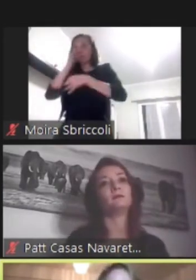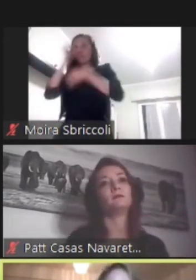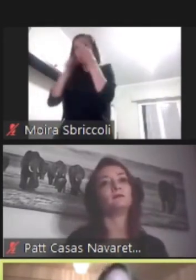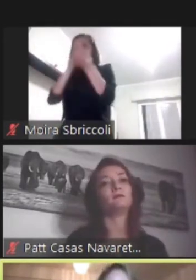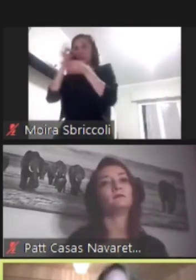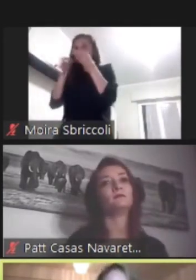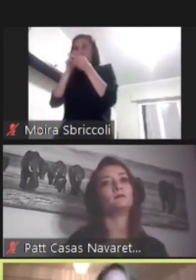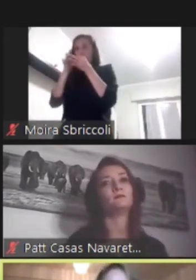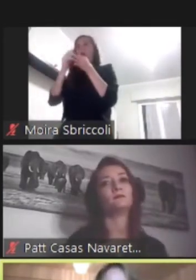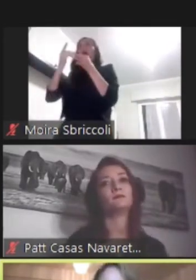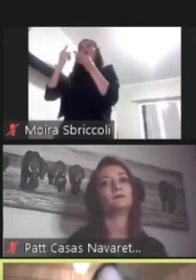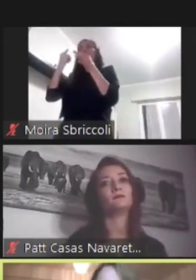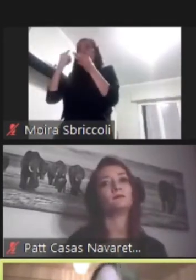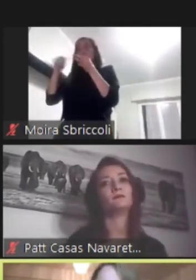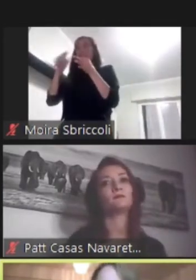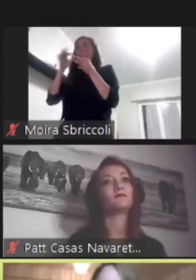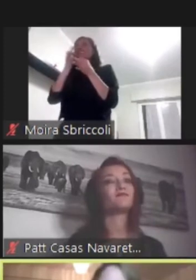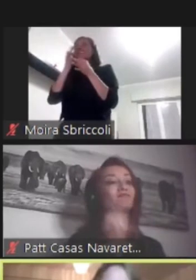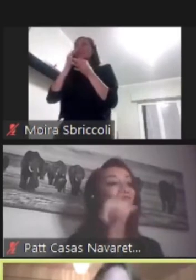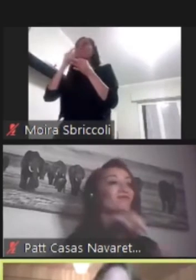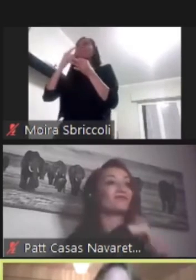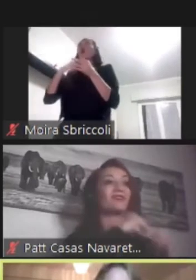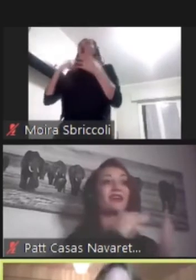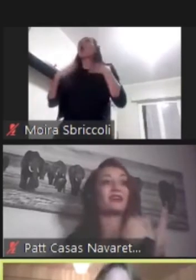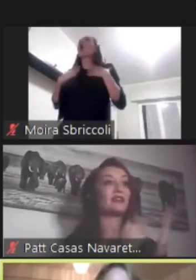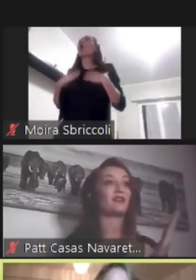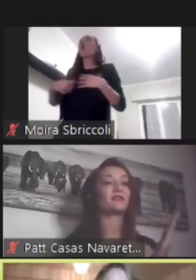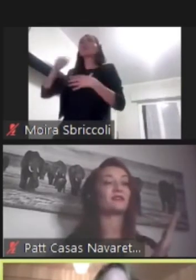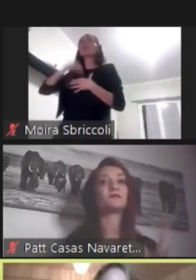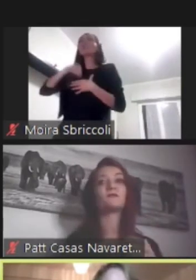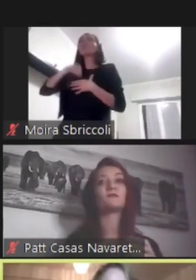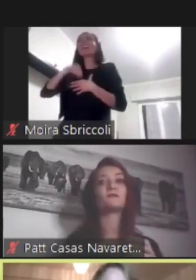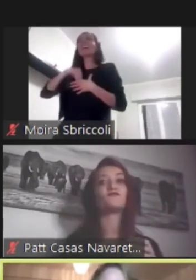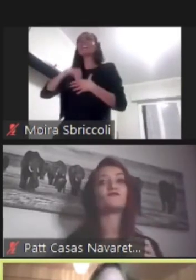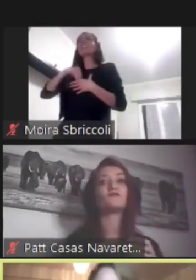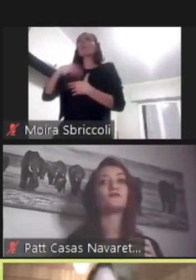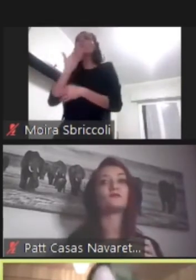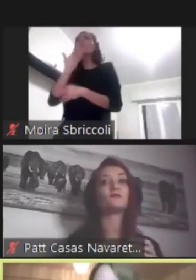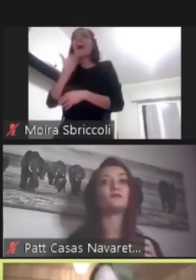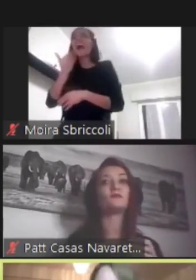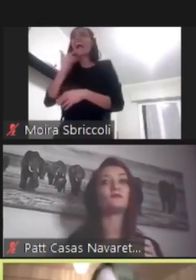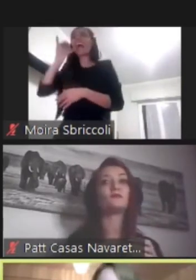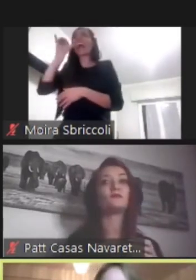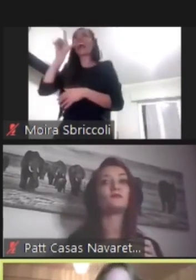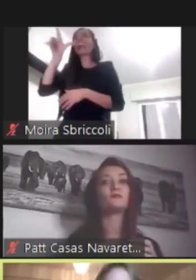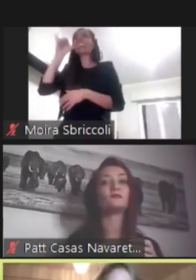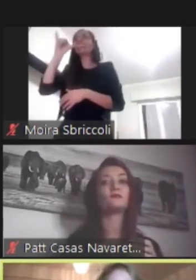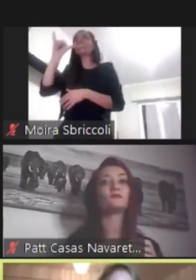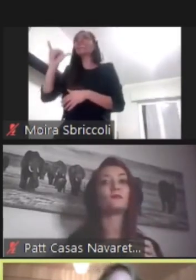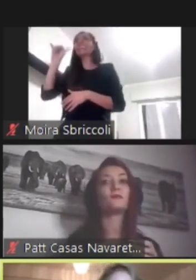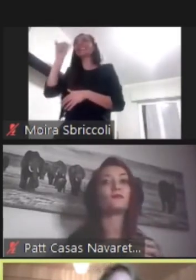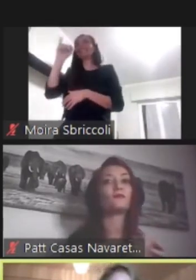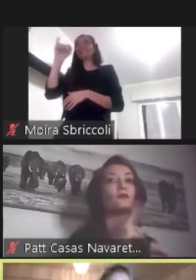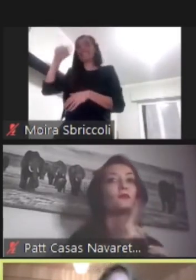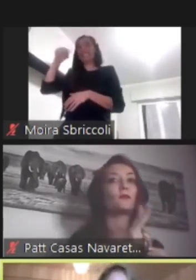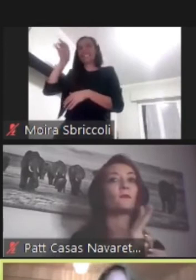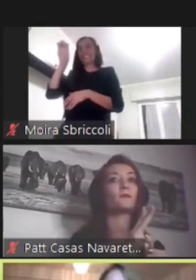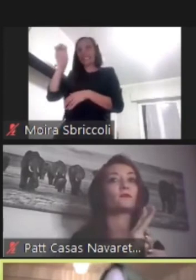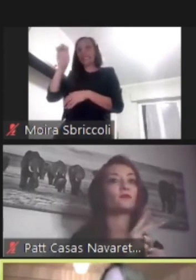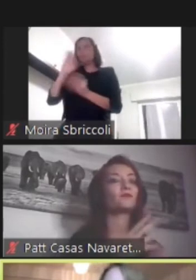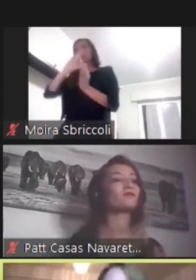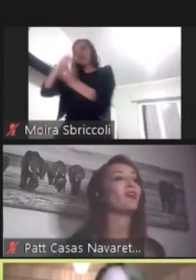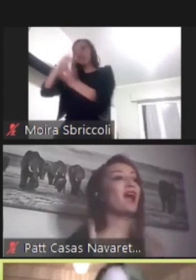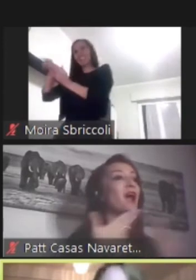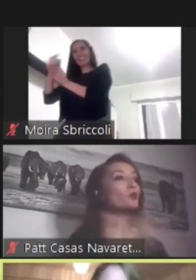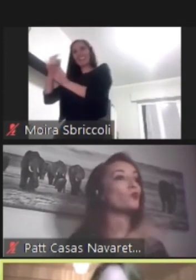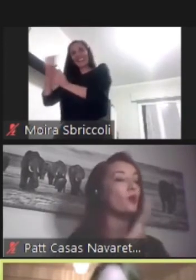L-lysine also prevents the breakdown of the collagen when you digest. It